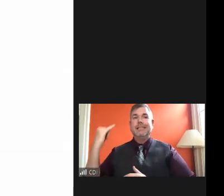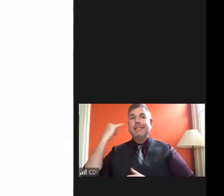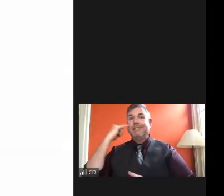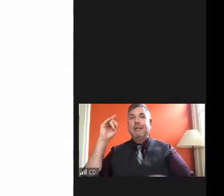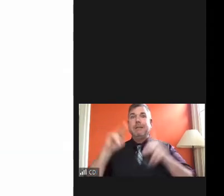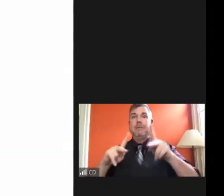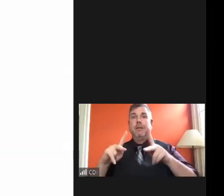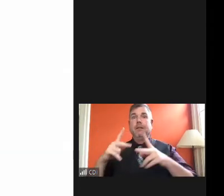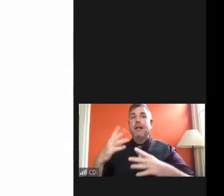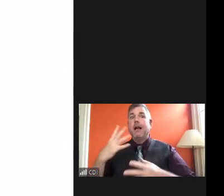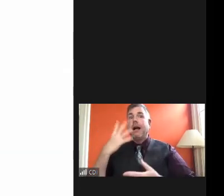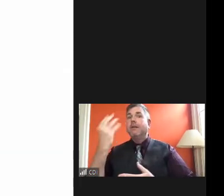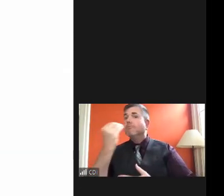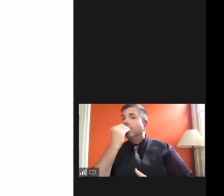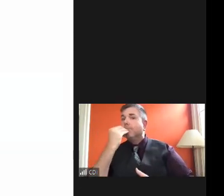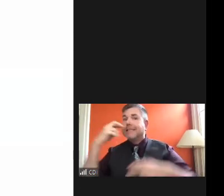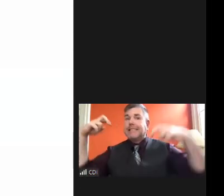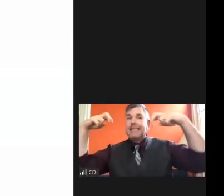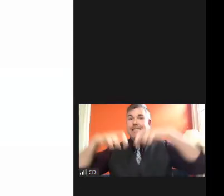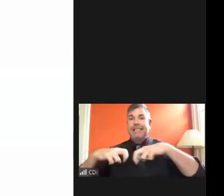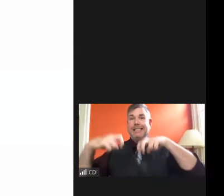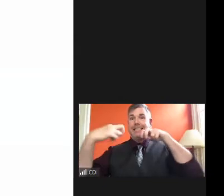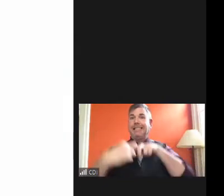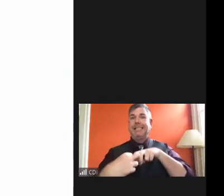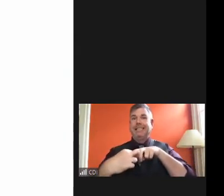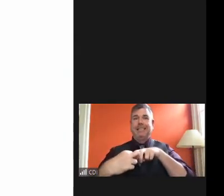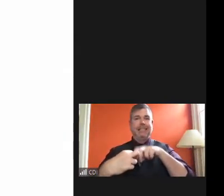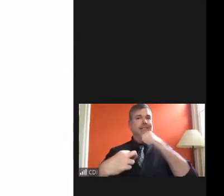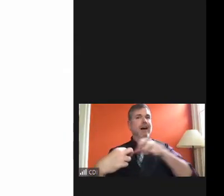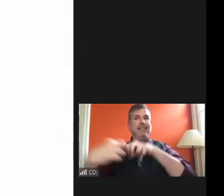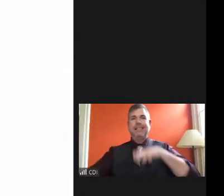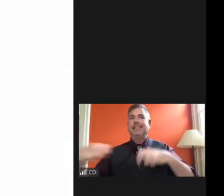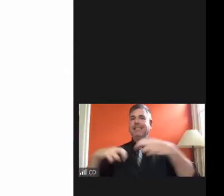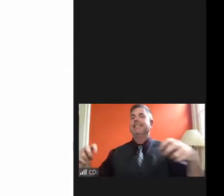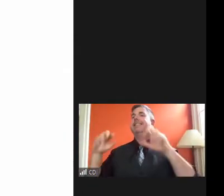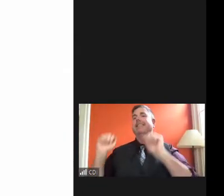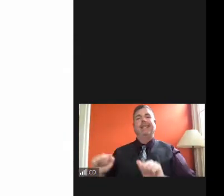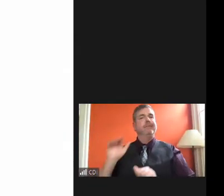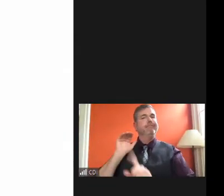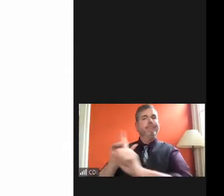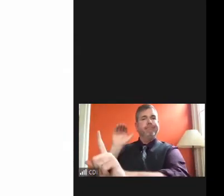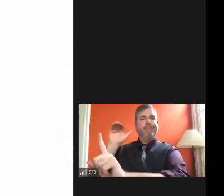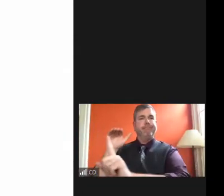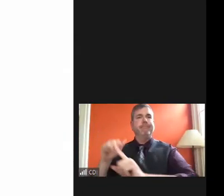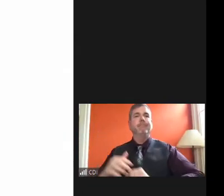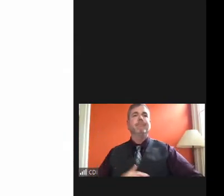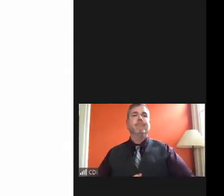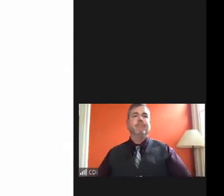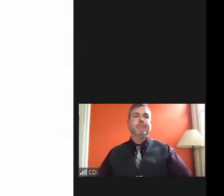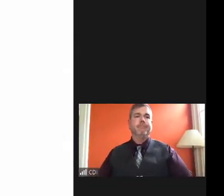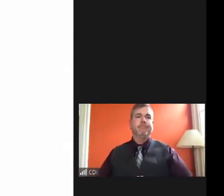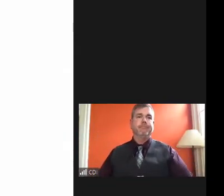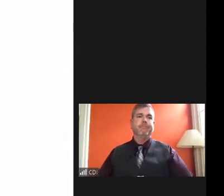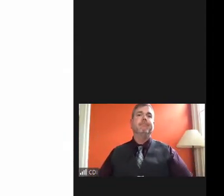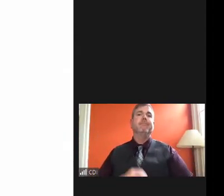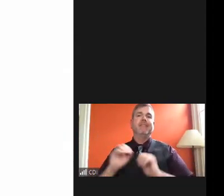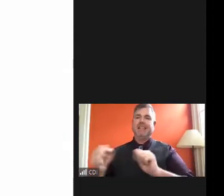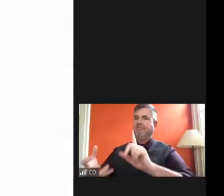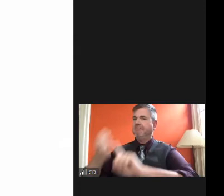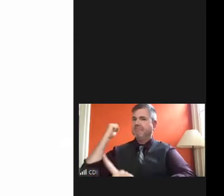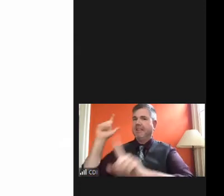The process for sending that strike team to businesses within our own community would be through the